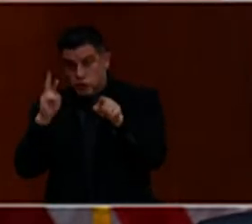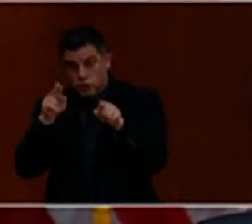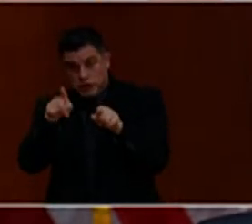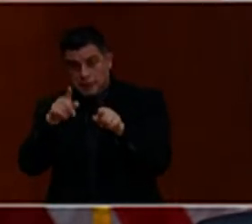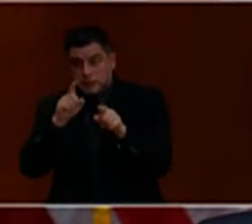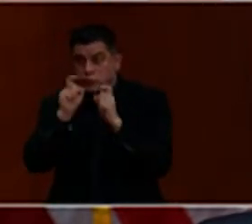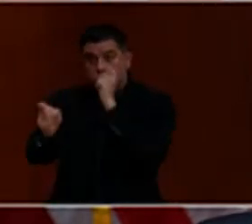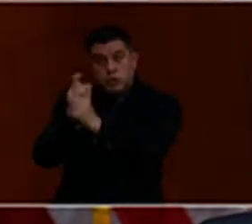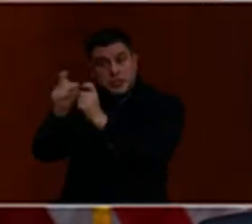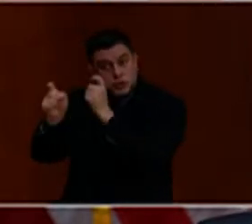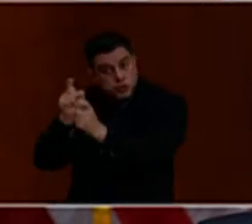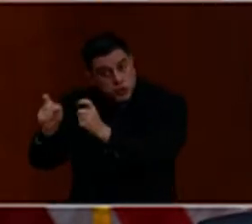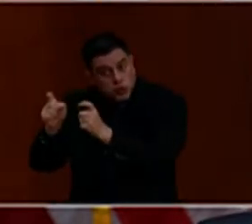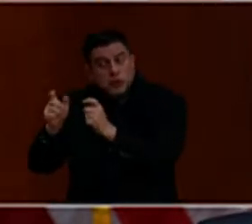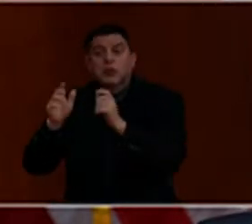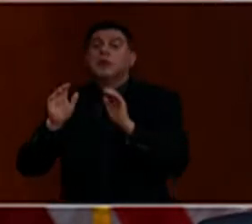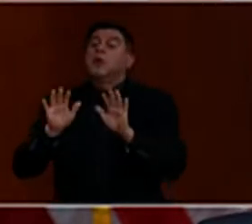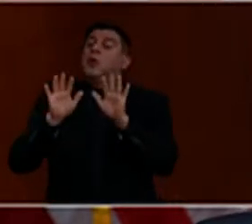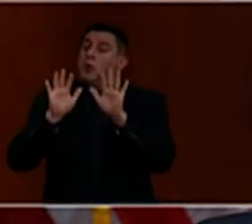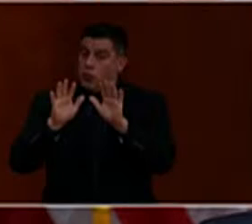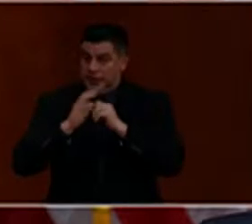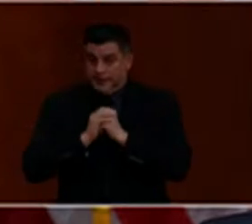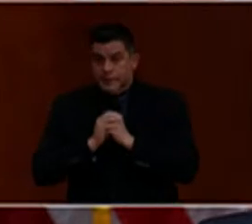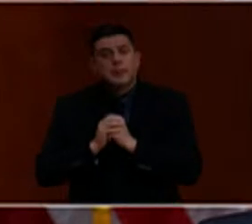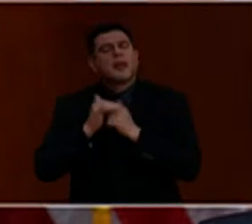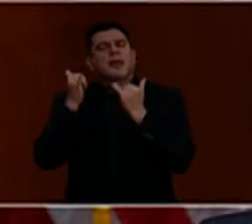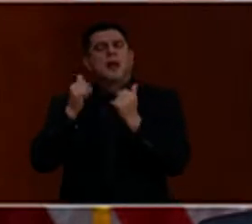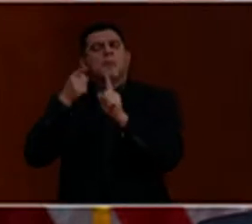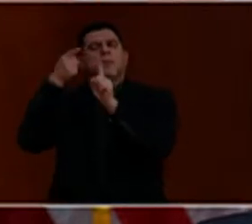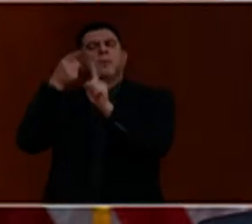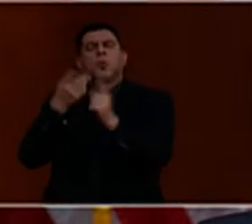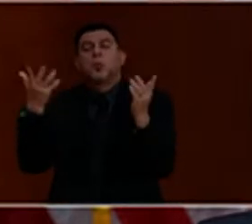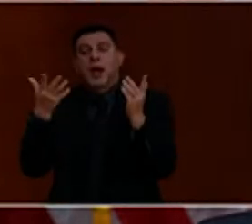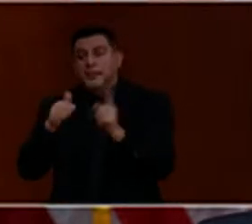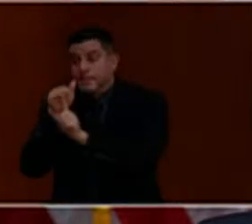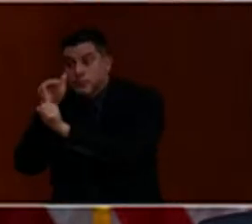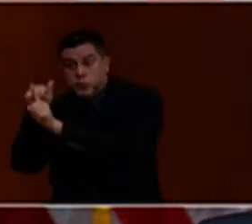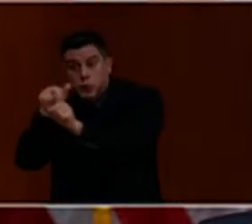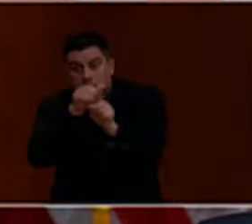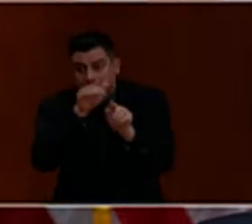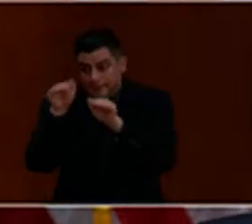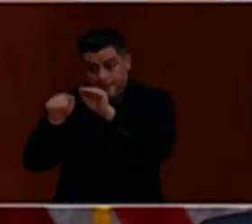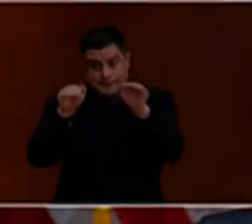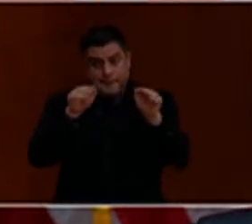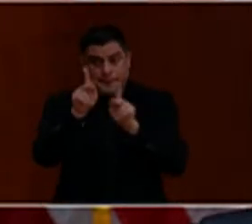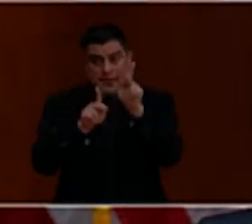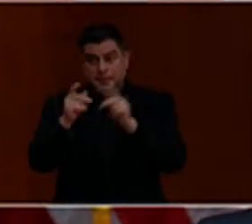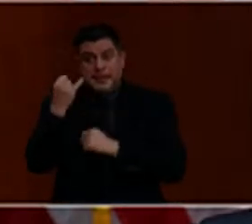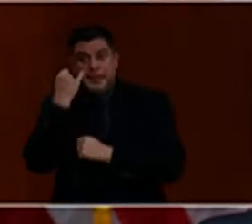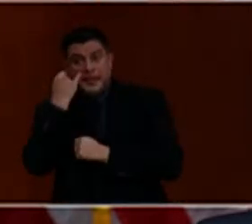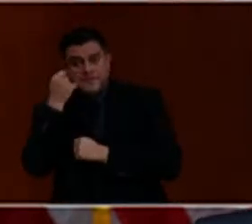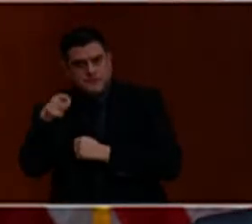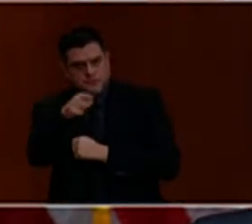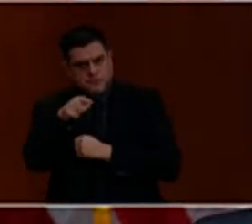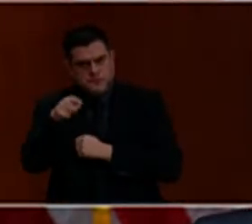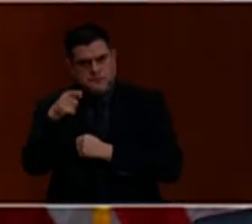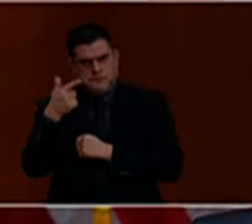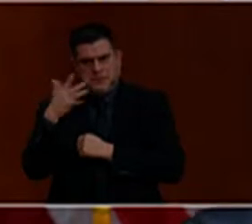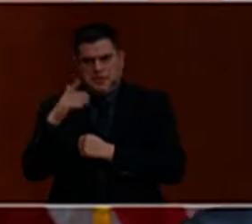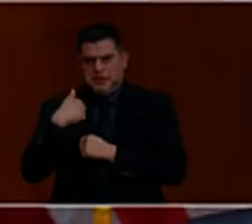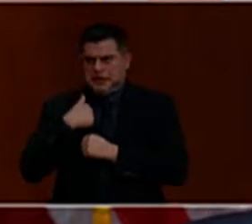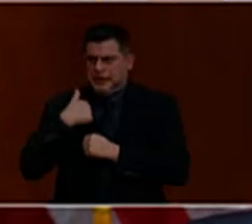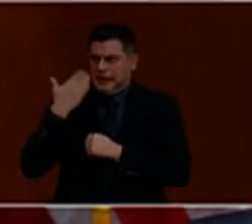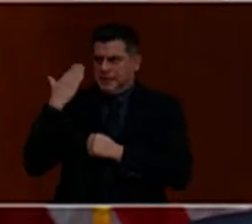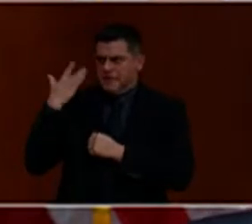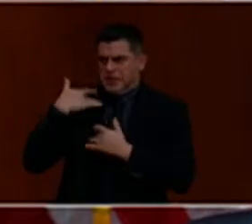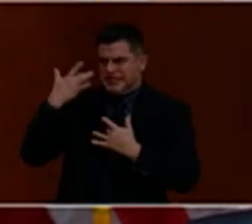antibodies, well, one, get an antibody test. If you're somebody that thinks you may have come in contact with someone in the past, maybe you think you had an illness in the past that